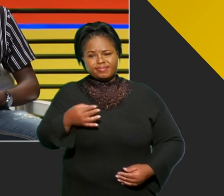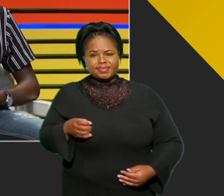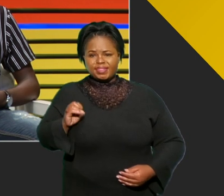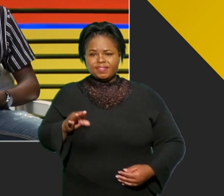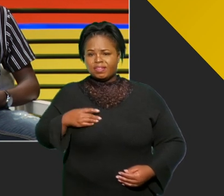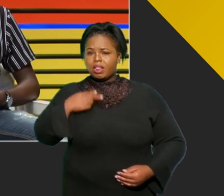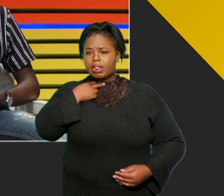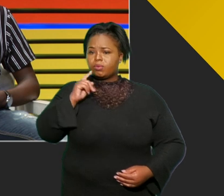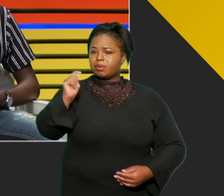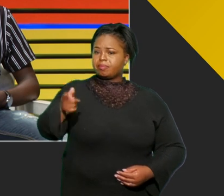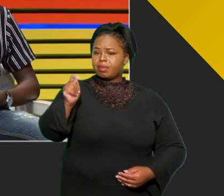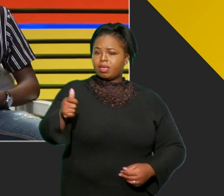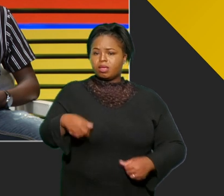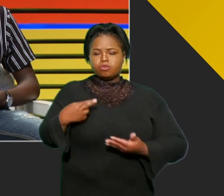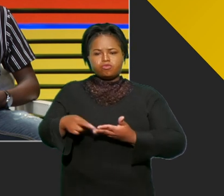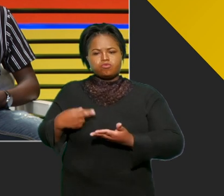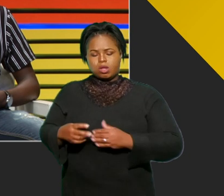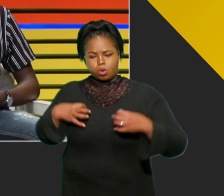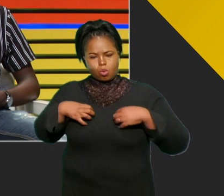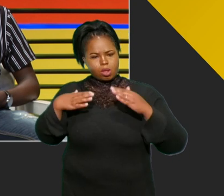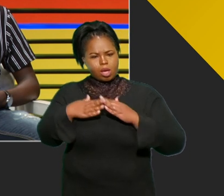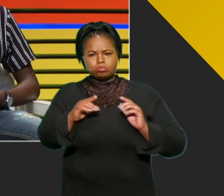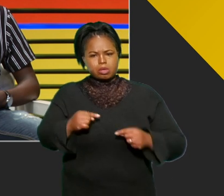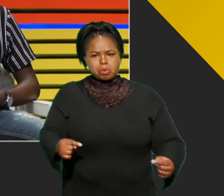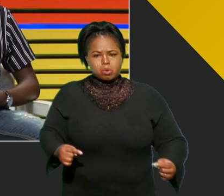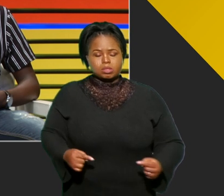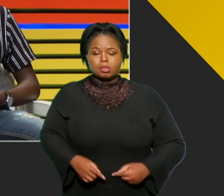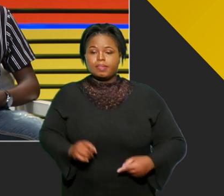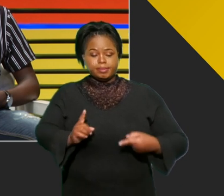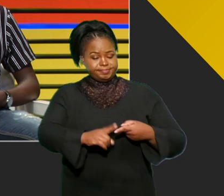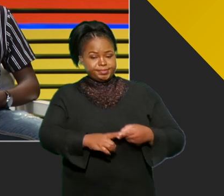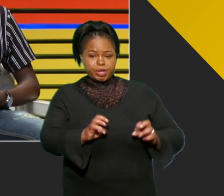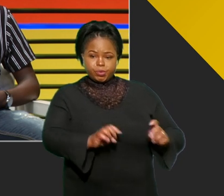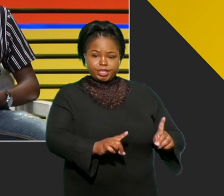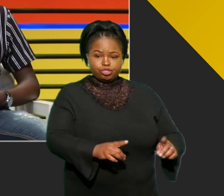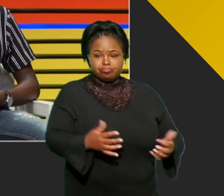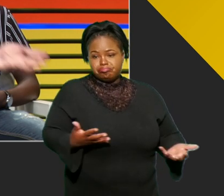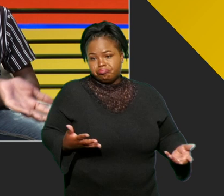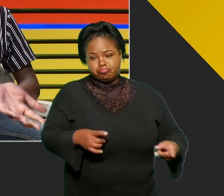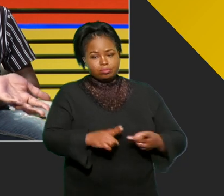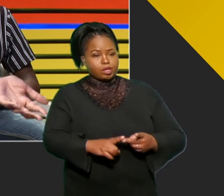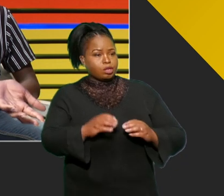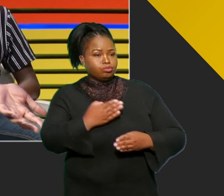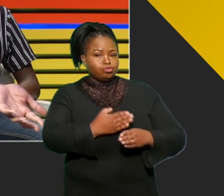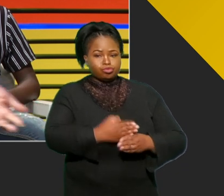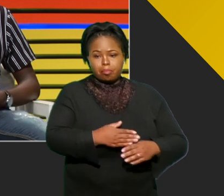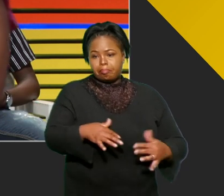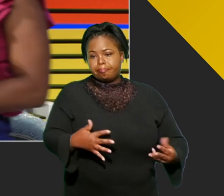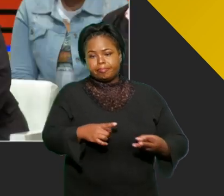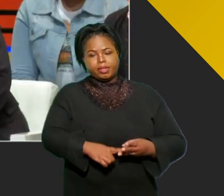able to pay rent or thekela ntlo ya wena beng na can cost you education, number one, it can cost you a job, and can land you in